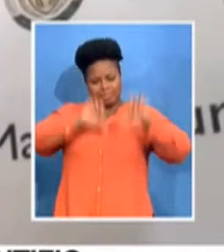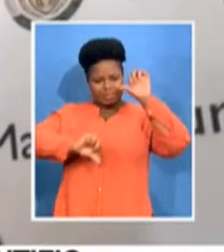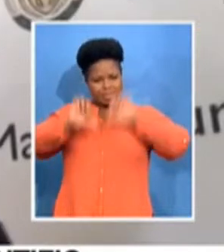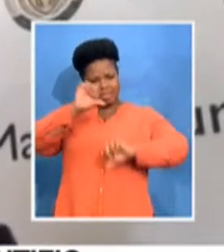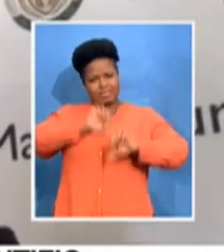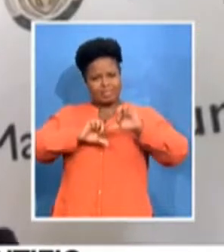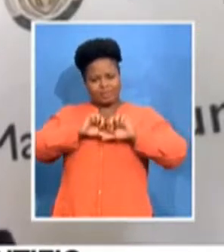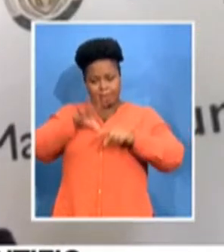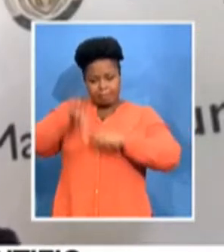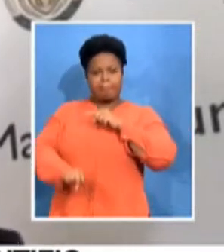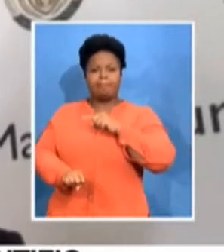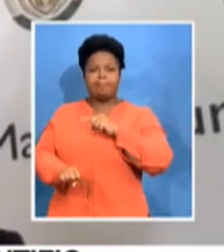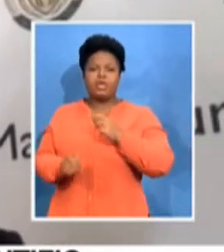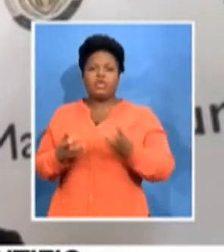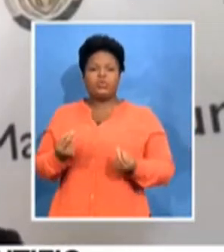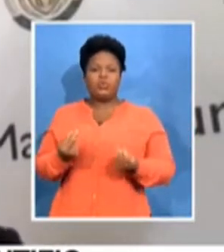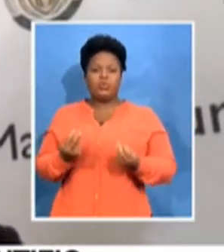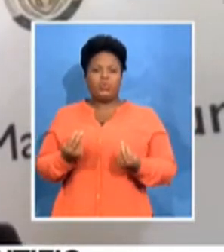in short